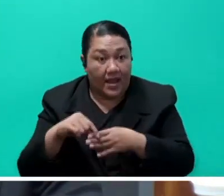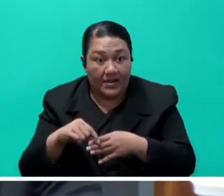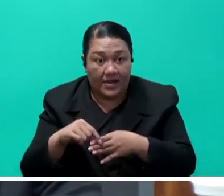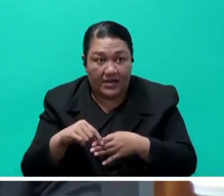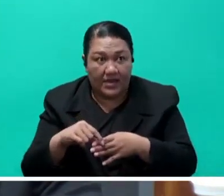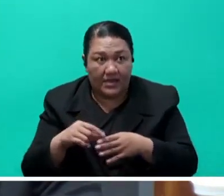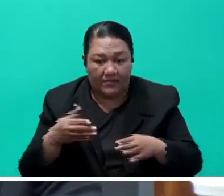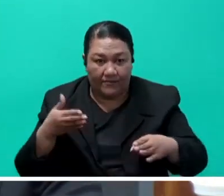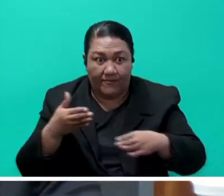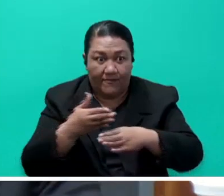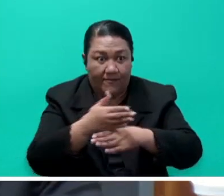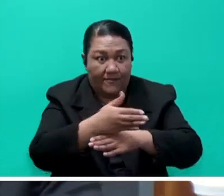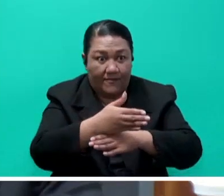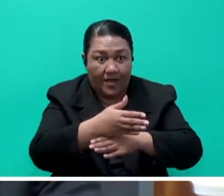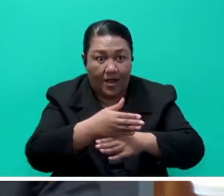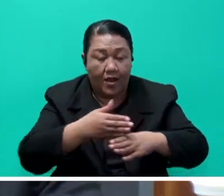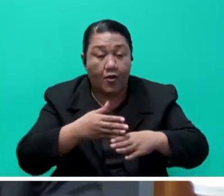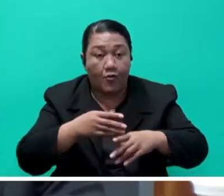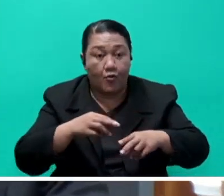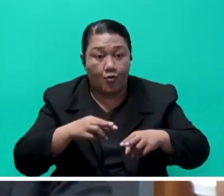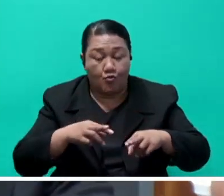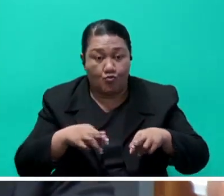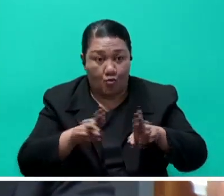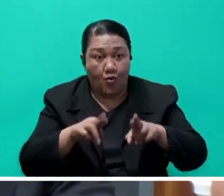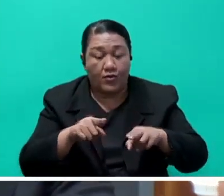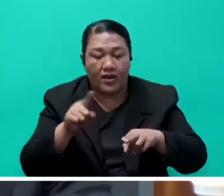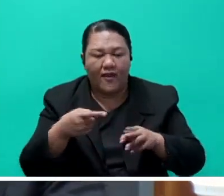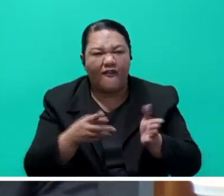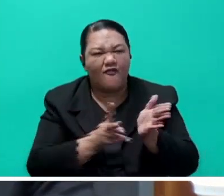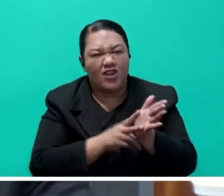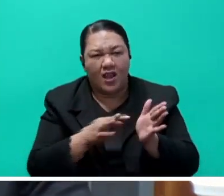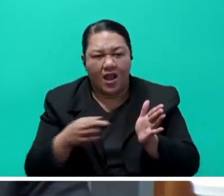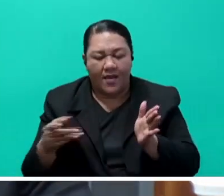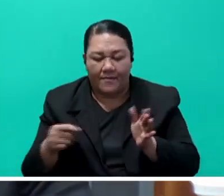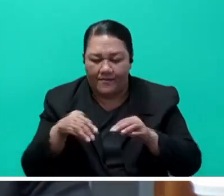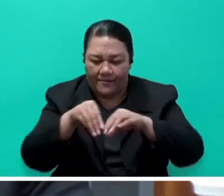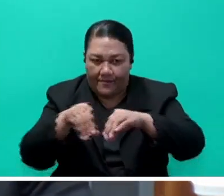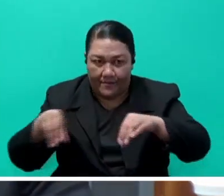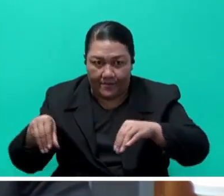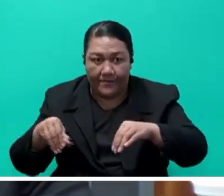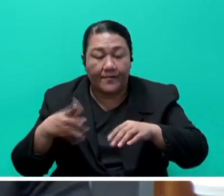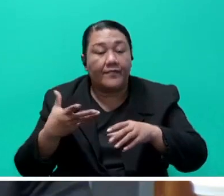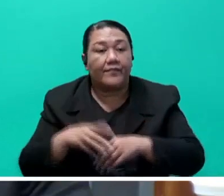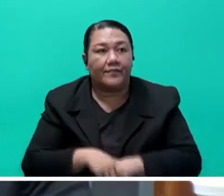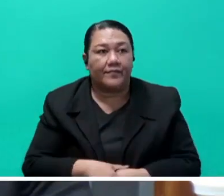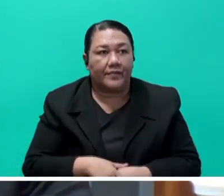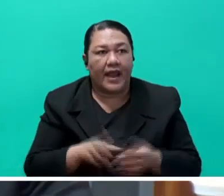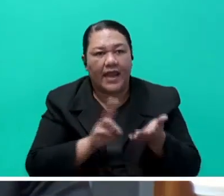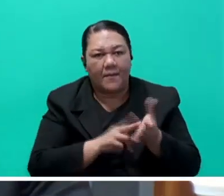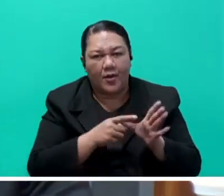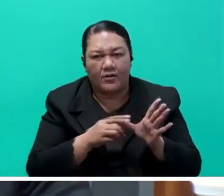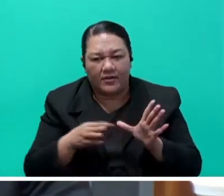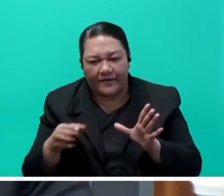road has been constructed for Vukavu village, Nyundua village, Chioma village, Nadamoto village,